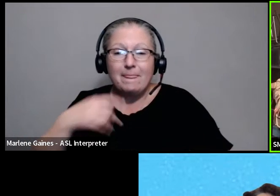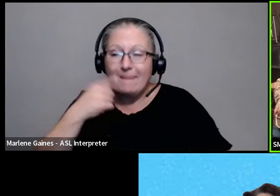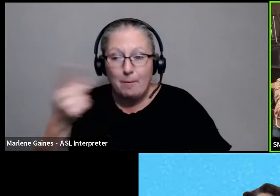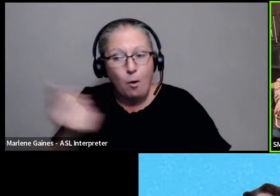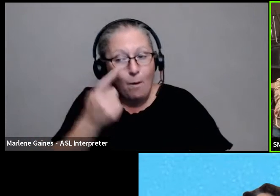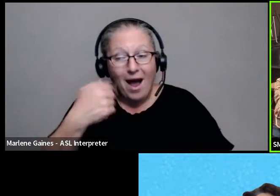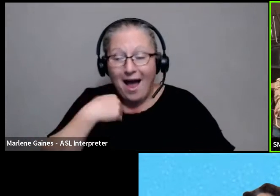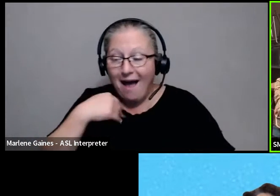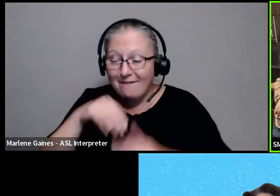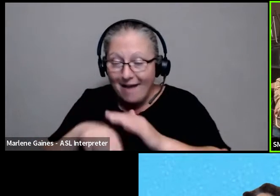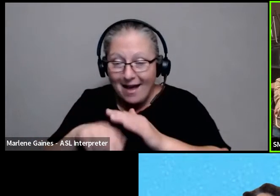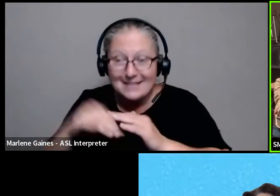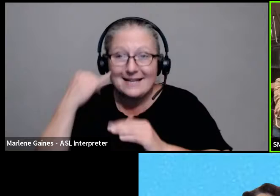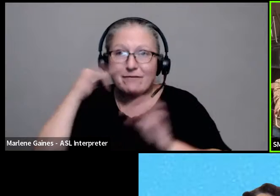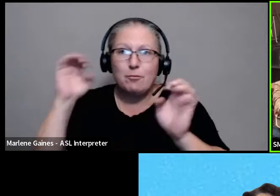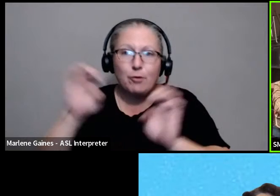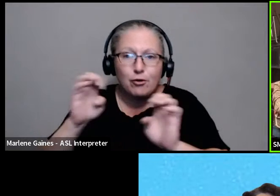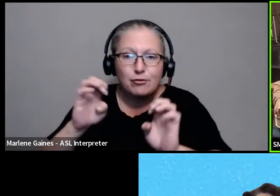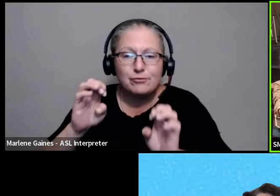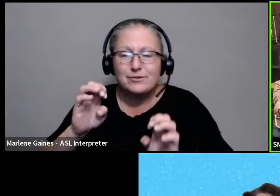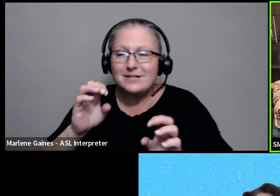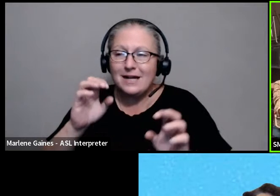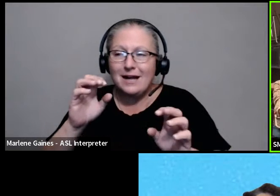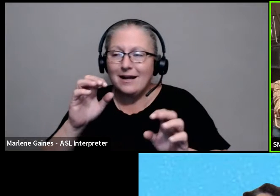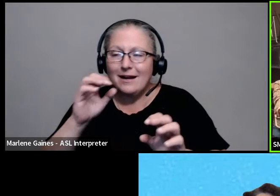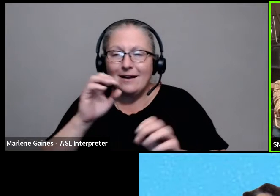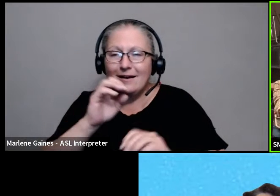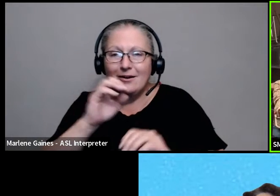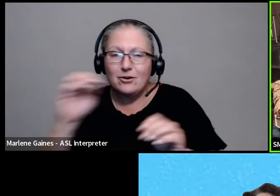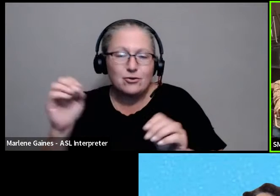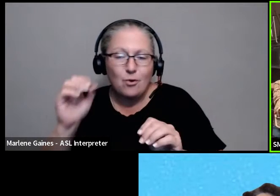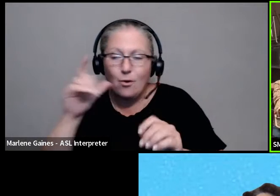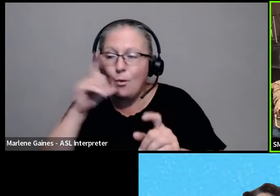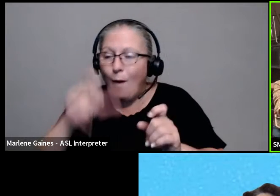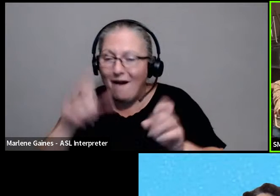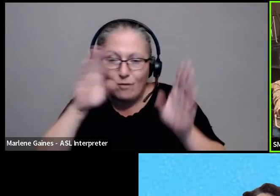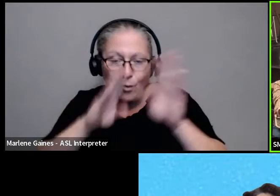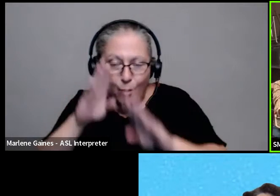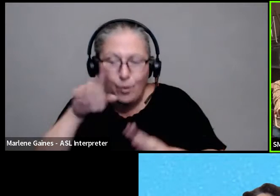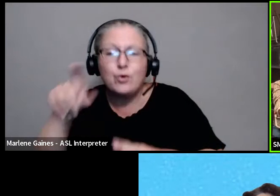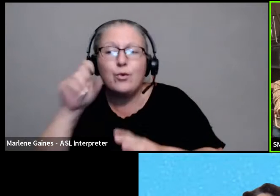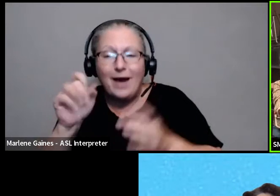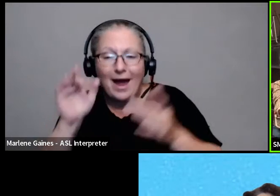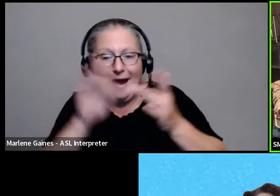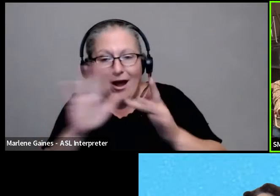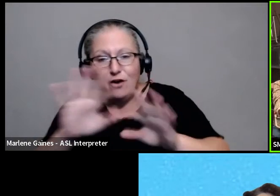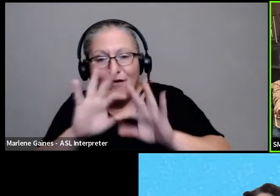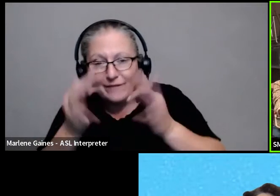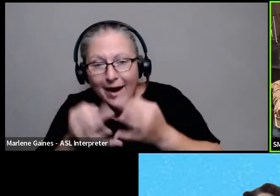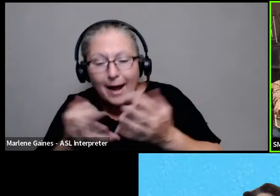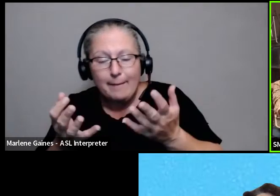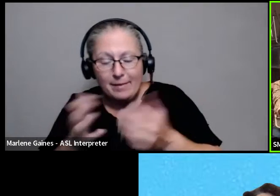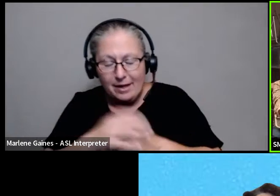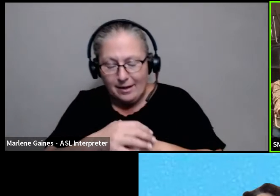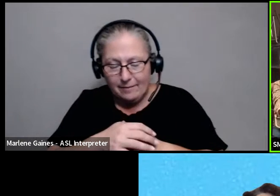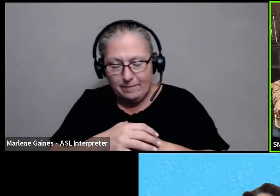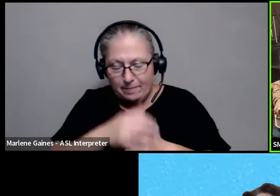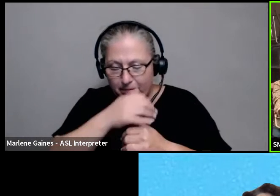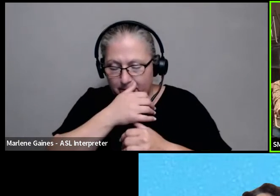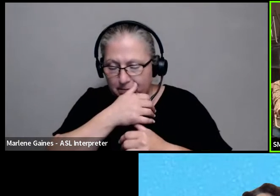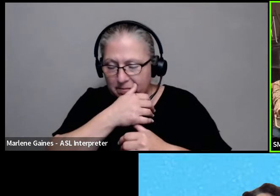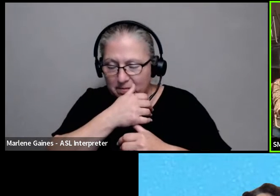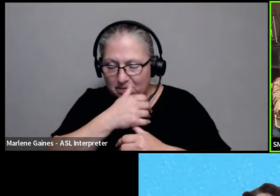in an emergency, there's no reason to, worry about not being able to contact your family.